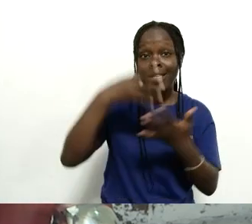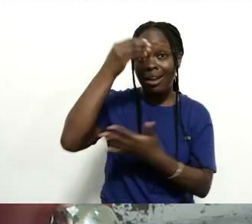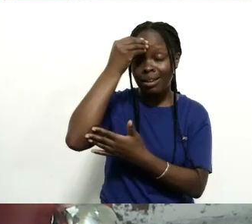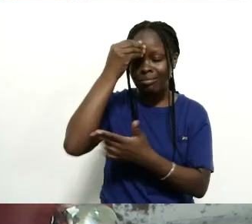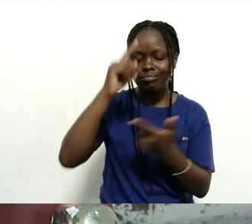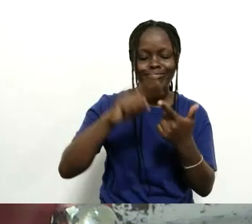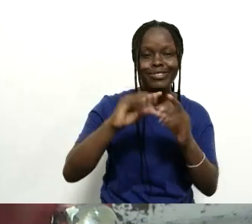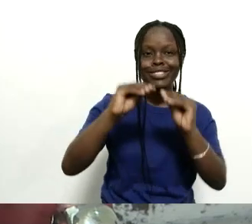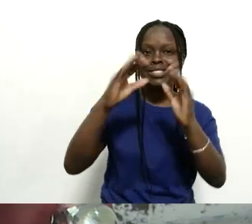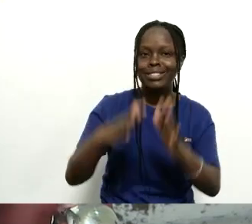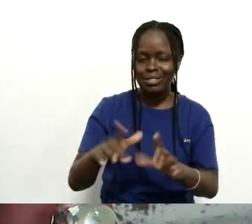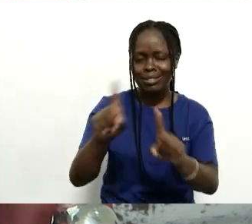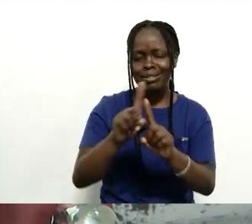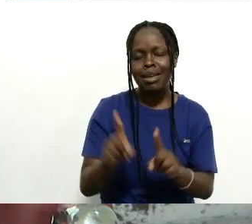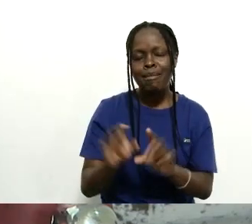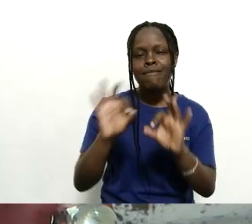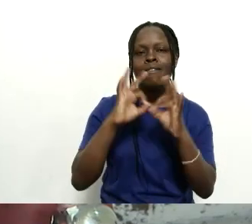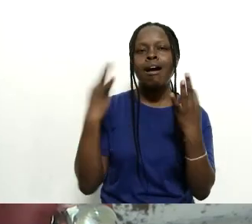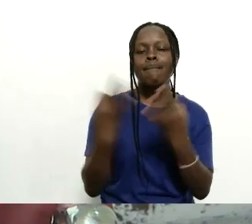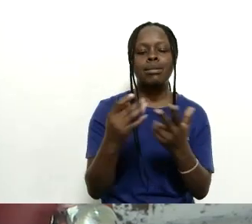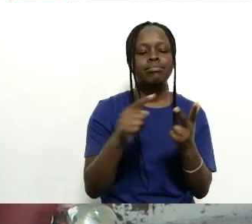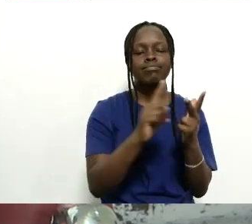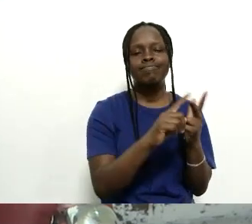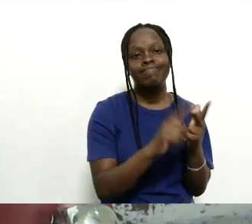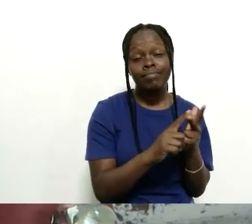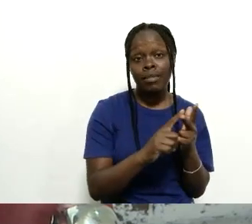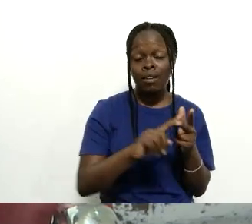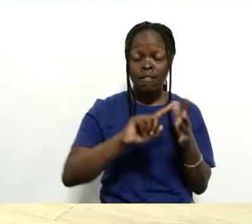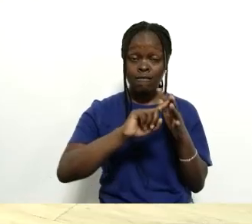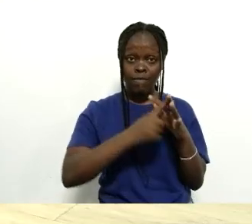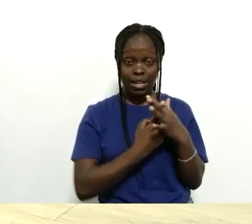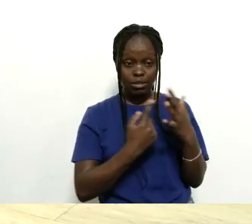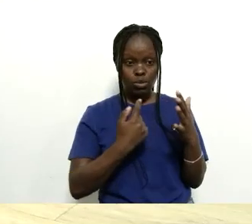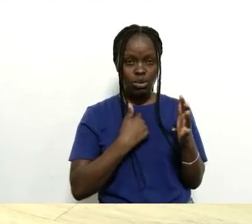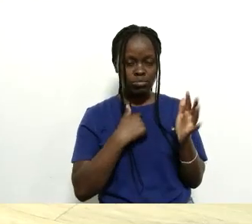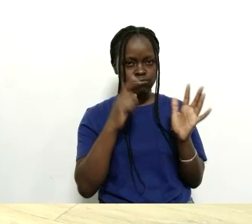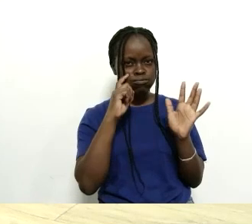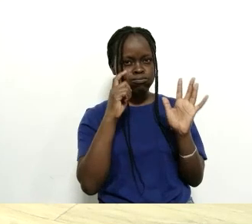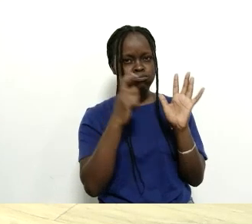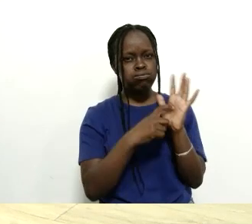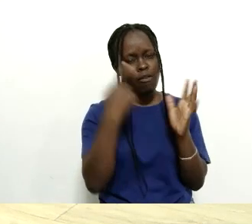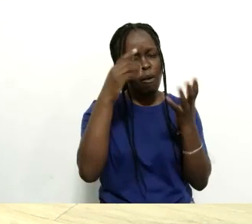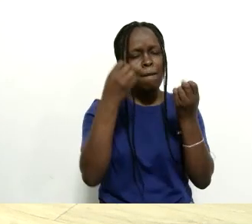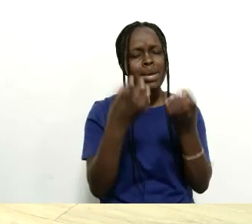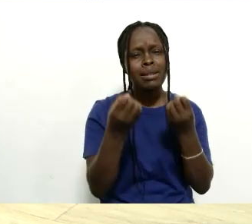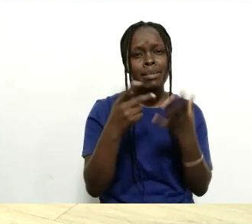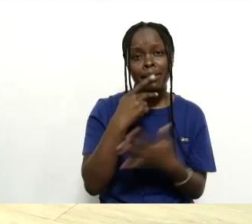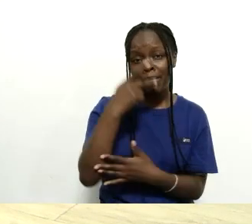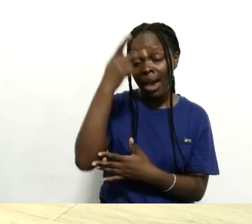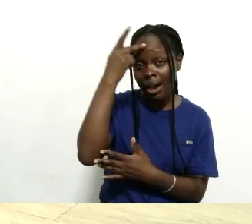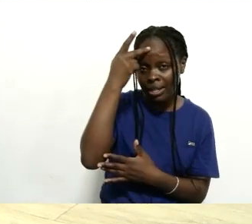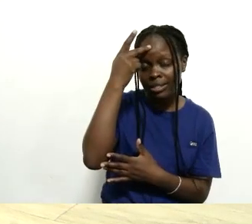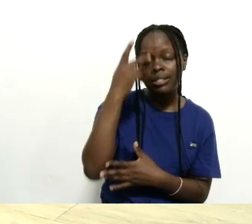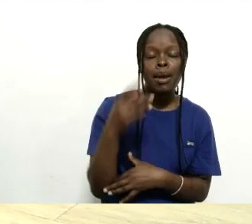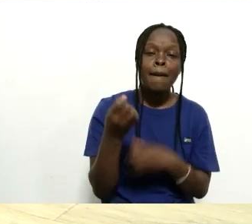what the children want to hear or what the parents, for example, until you go to the ground and you realize, oh, what we're thinking is not what's there. So like our